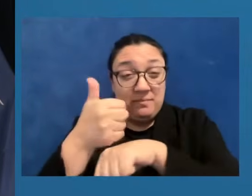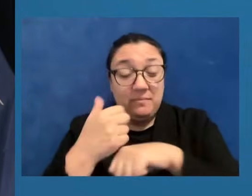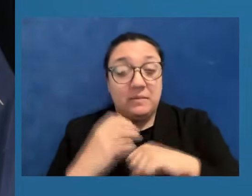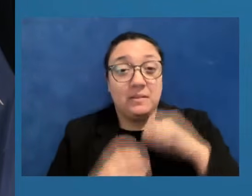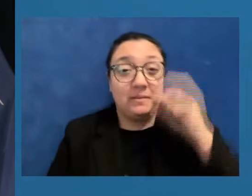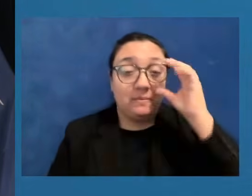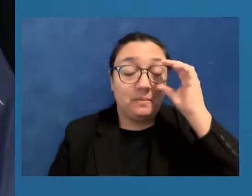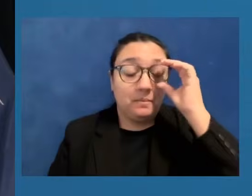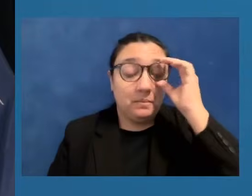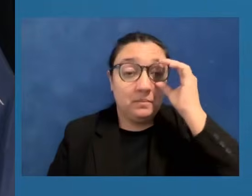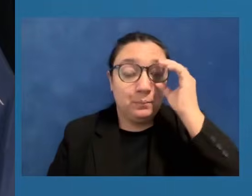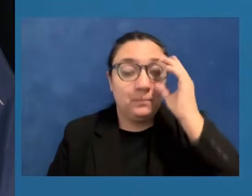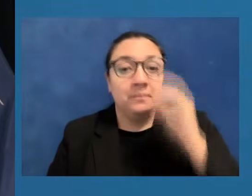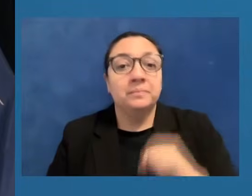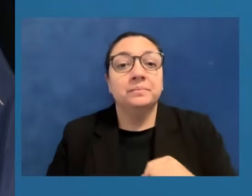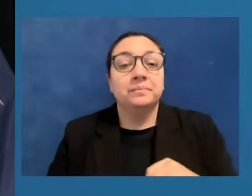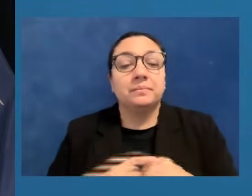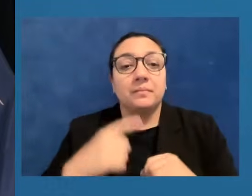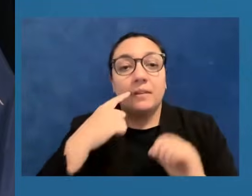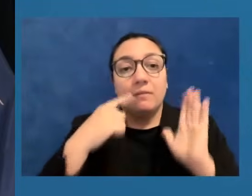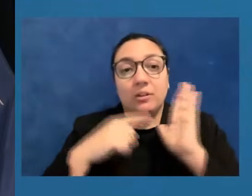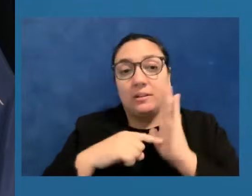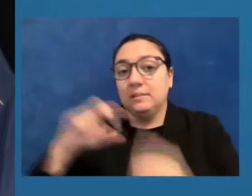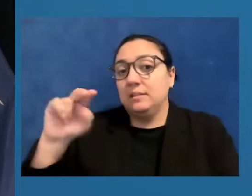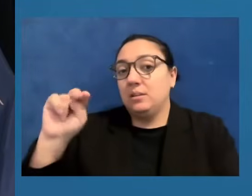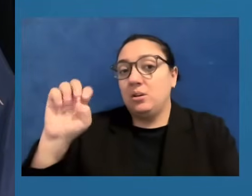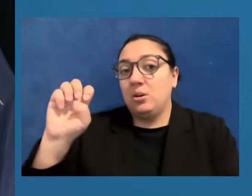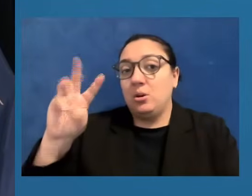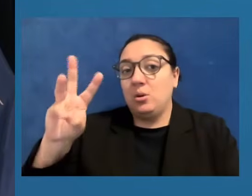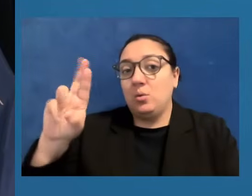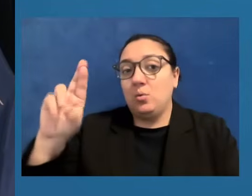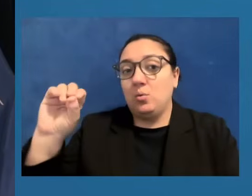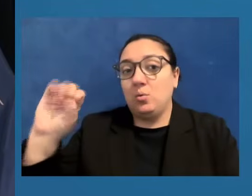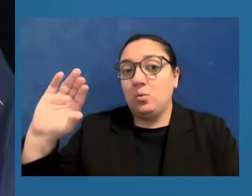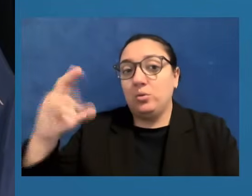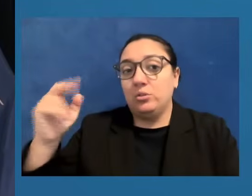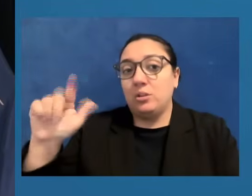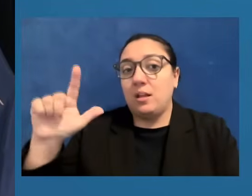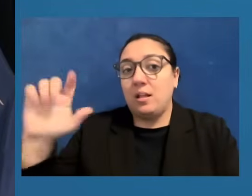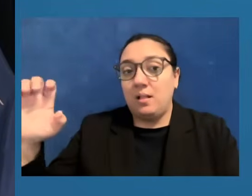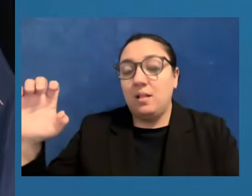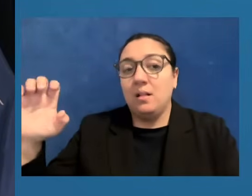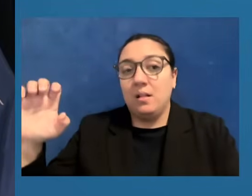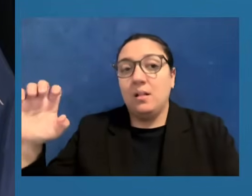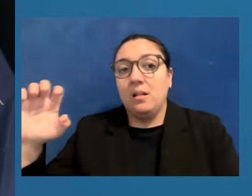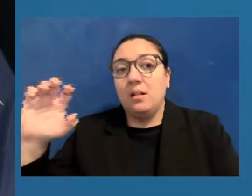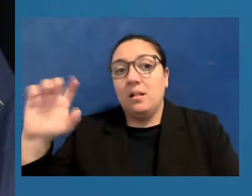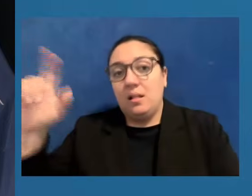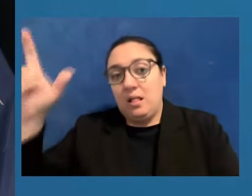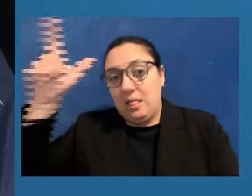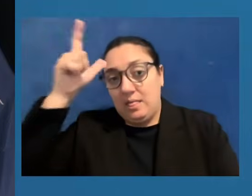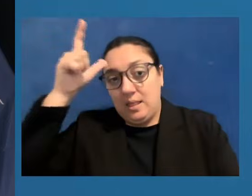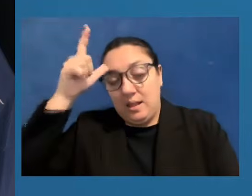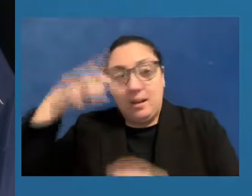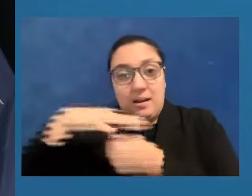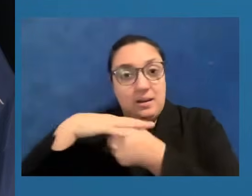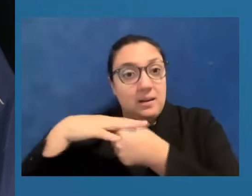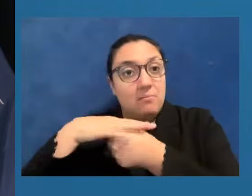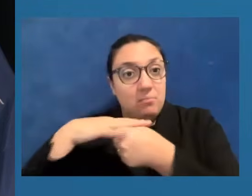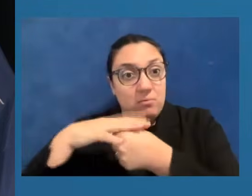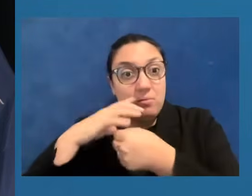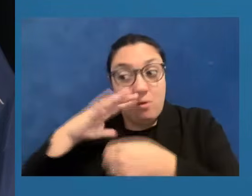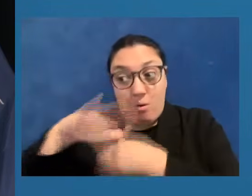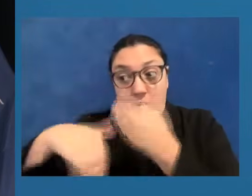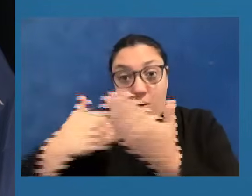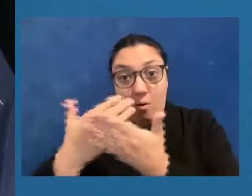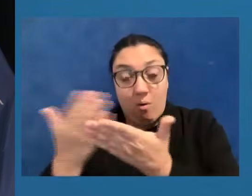New Rochelle's Lincoln Park neighborhoods, they razed entire streets, kicked people out of their homes, and bulldozed businesses. And they